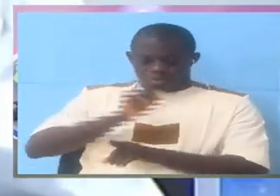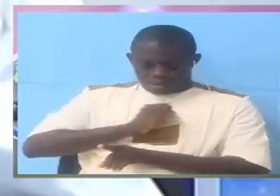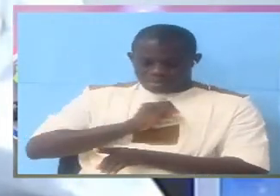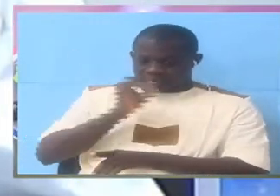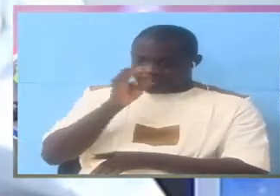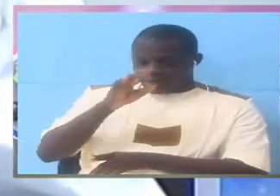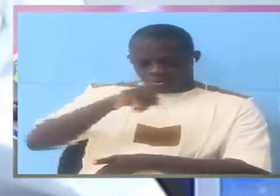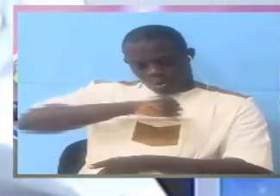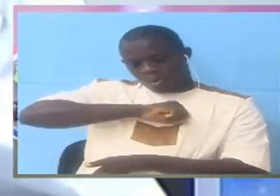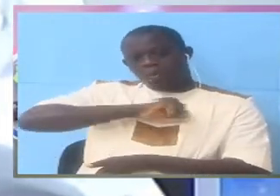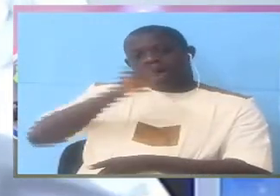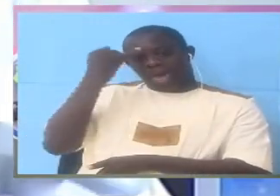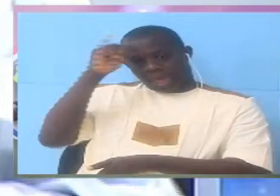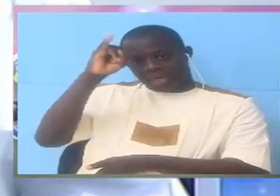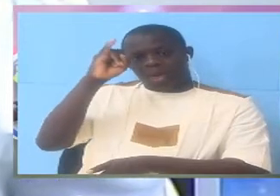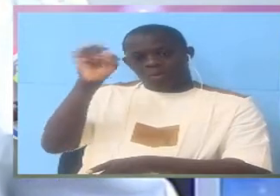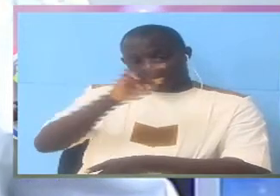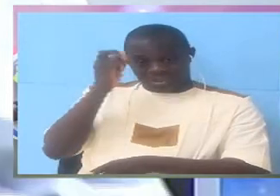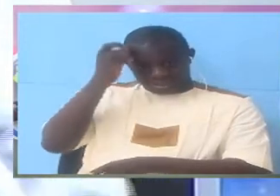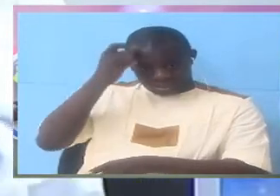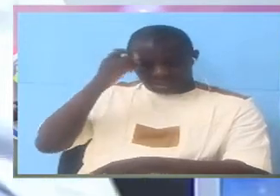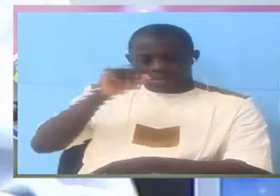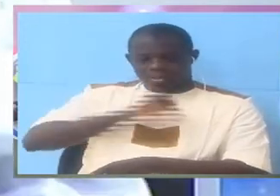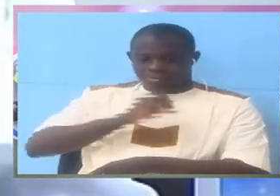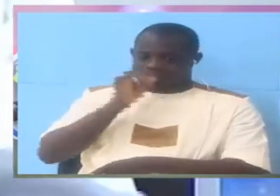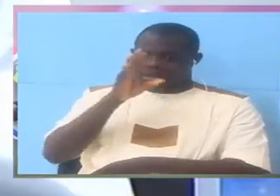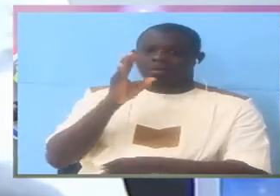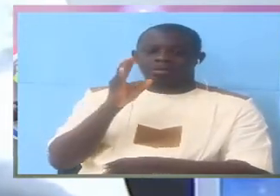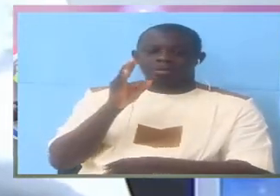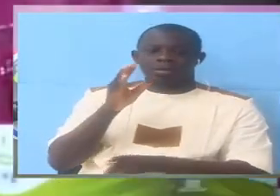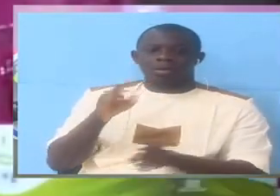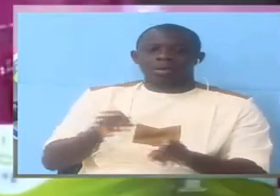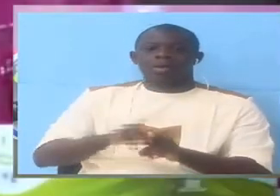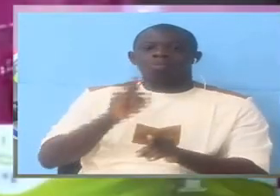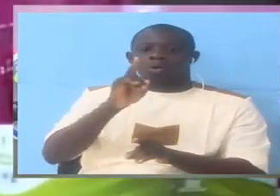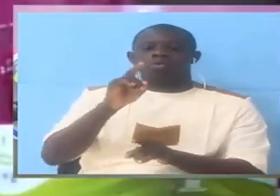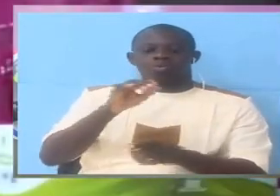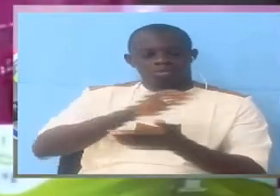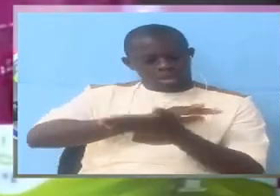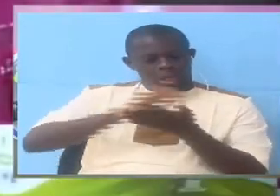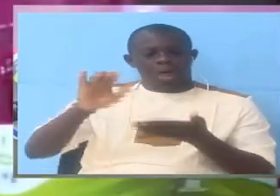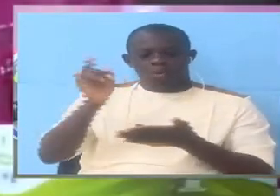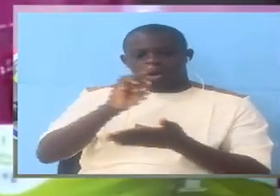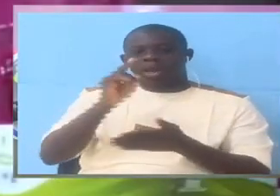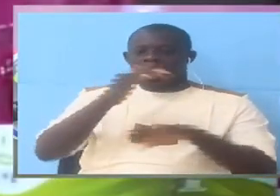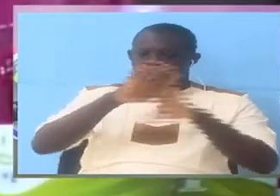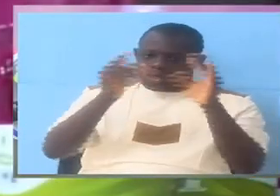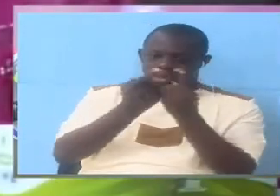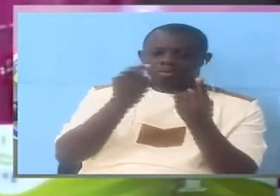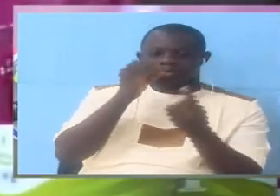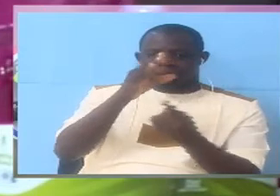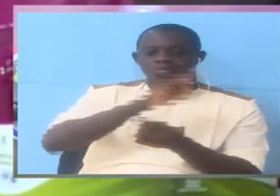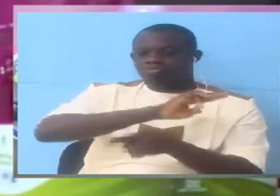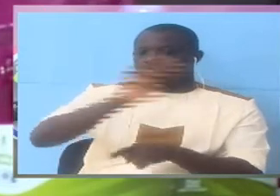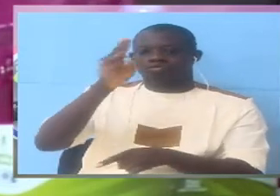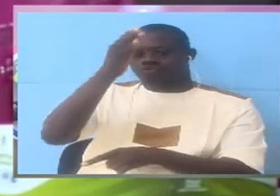what he thought, that's what he said. But according to but it's clear to me that whatever he said is not